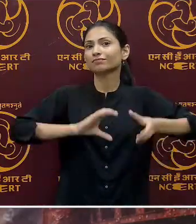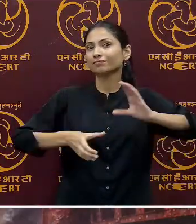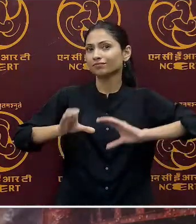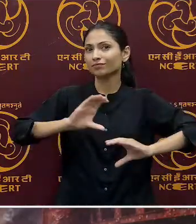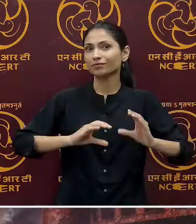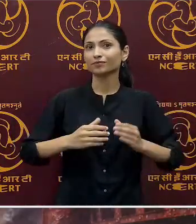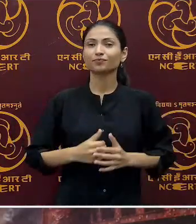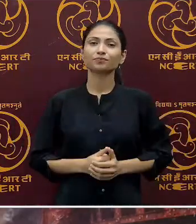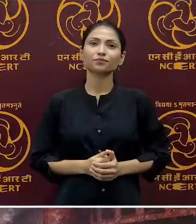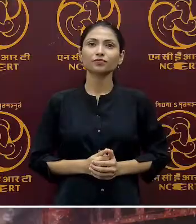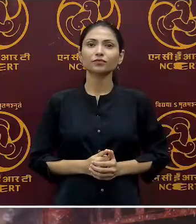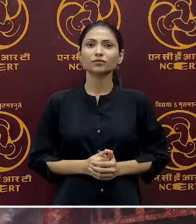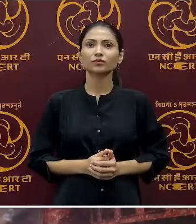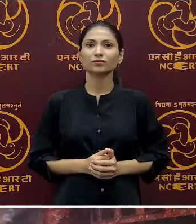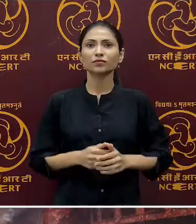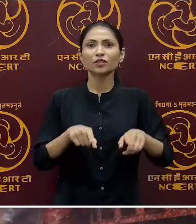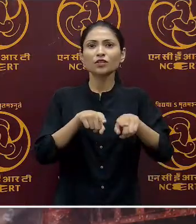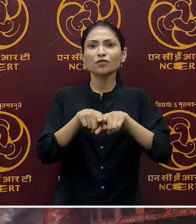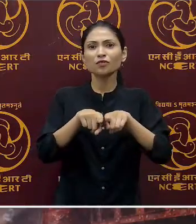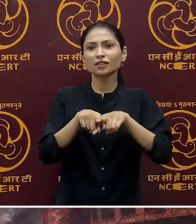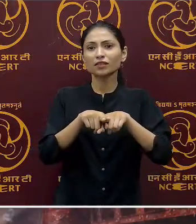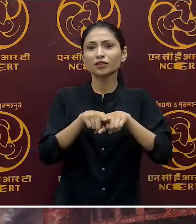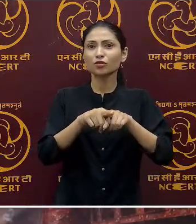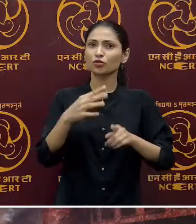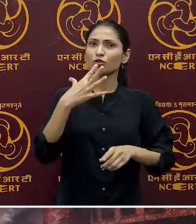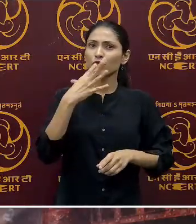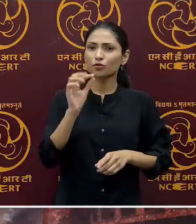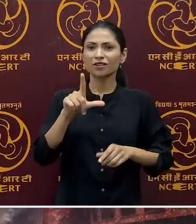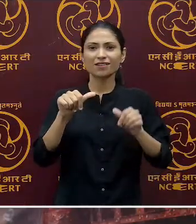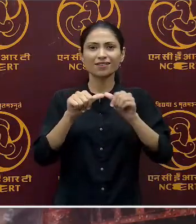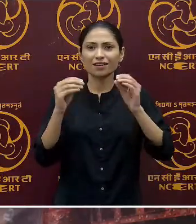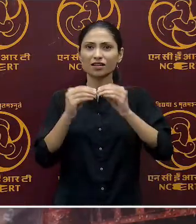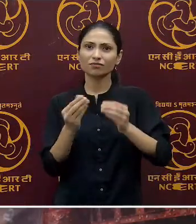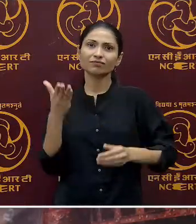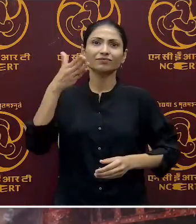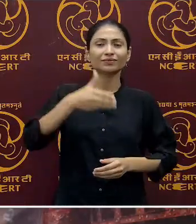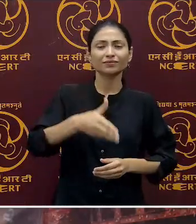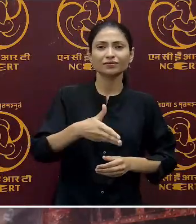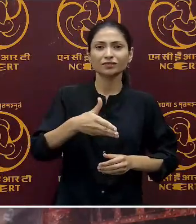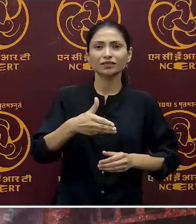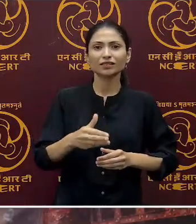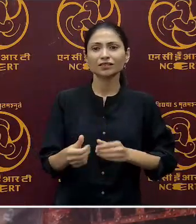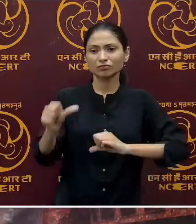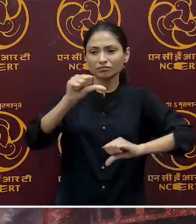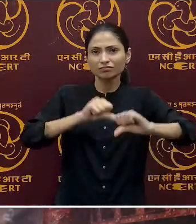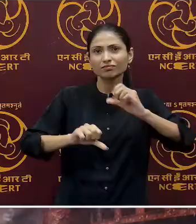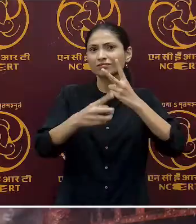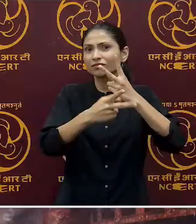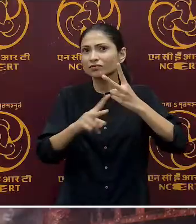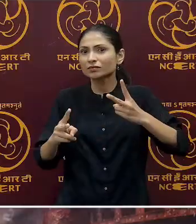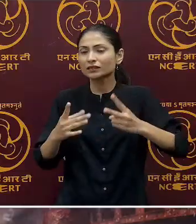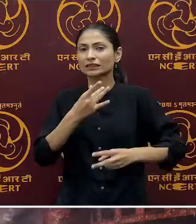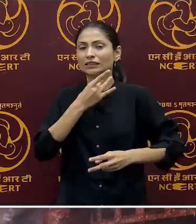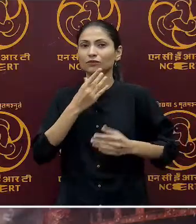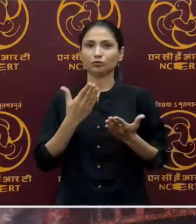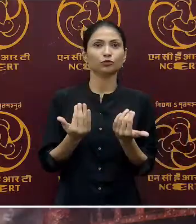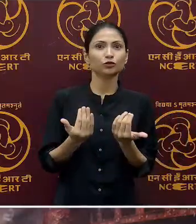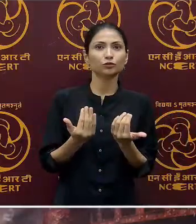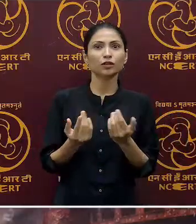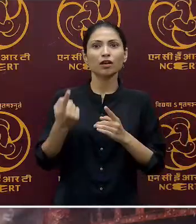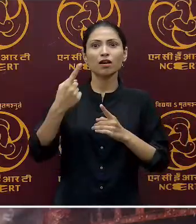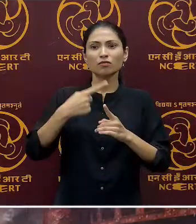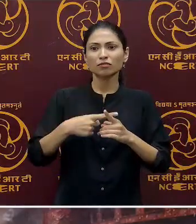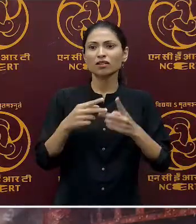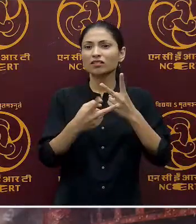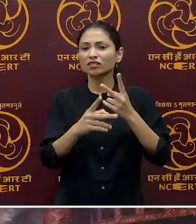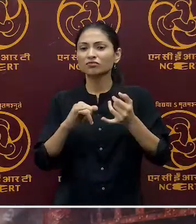doing experiments in real laboratory sometimes is risky, and also under the different conditions, different parameters, they will